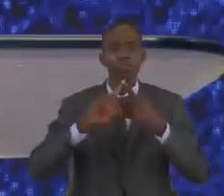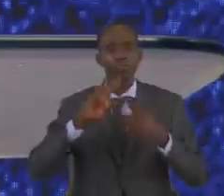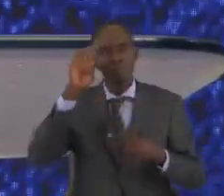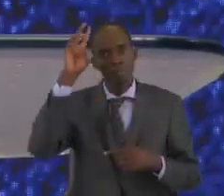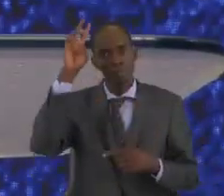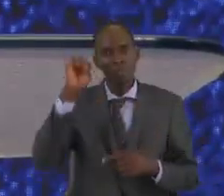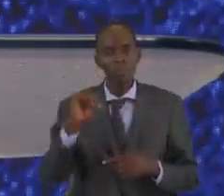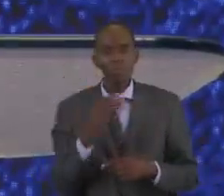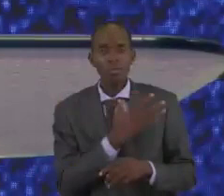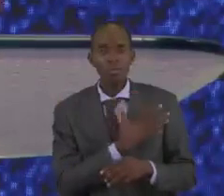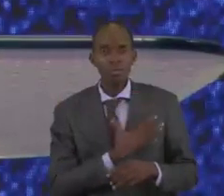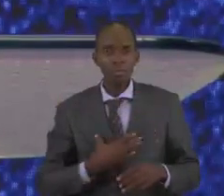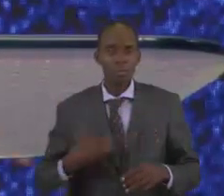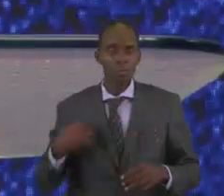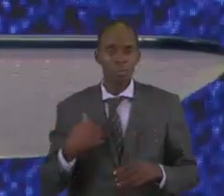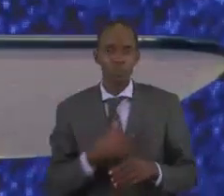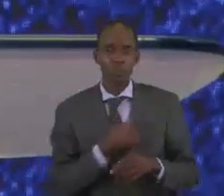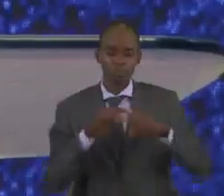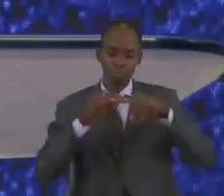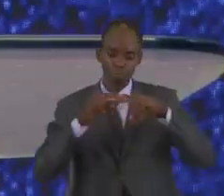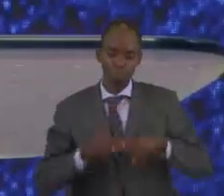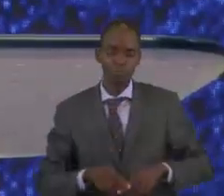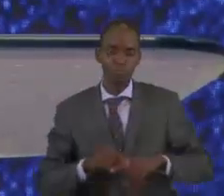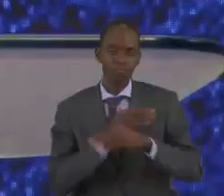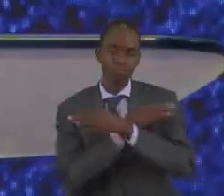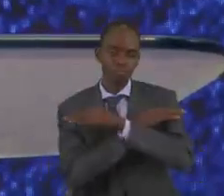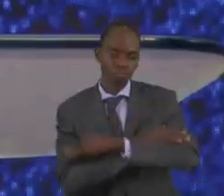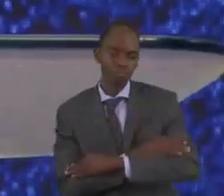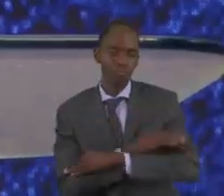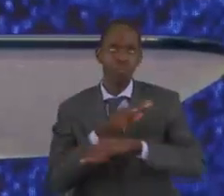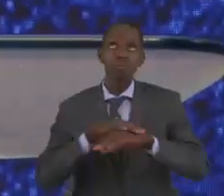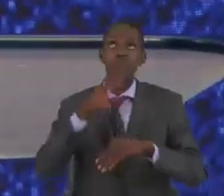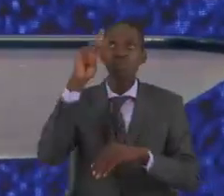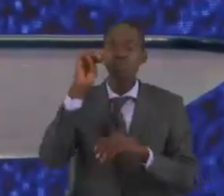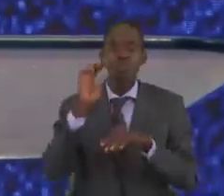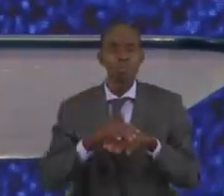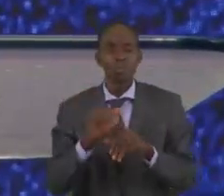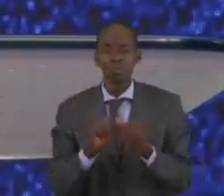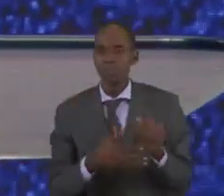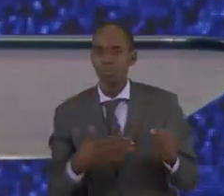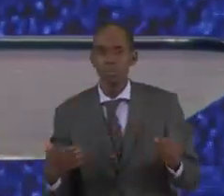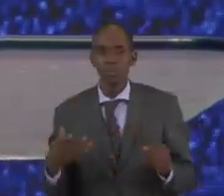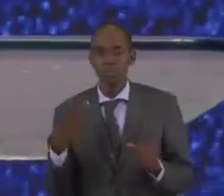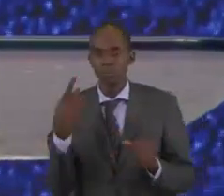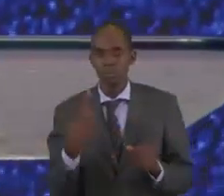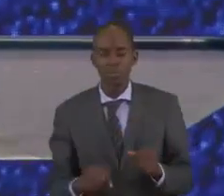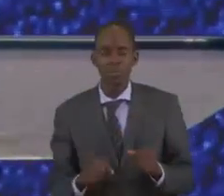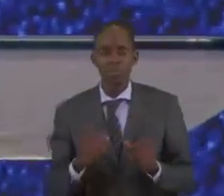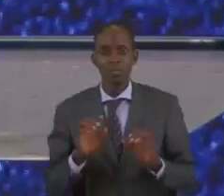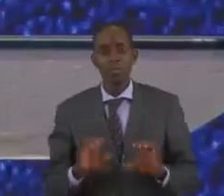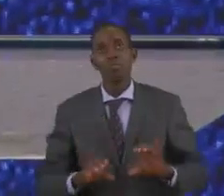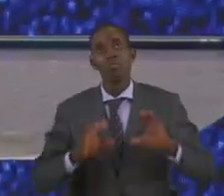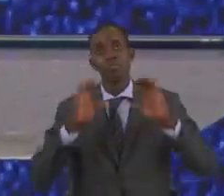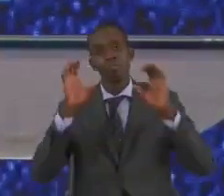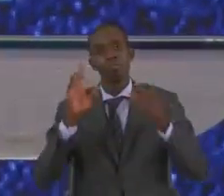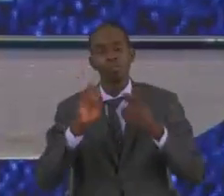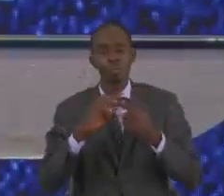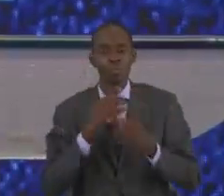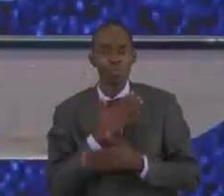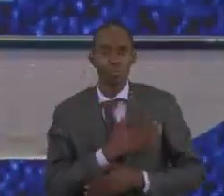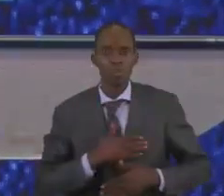him. And we lean on him in everything. The devotion to pleasing